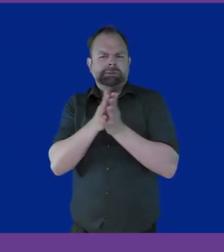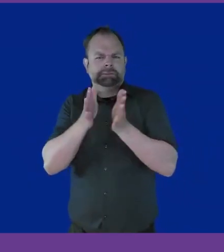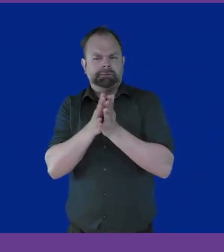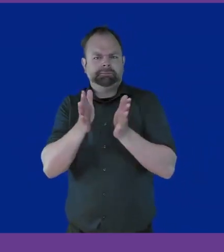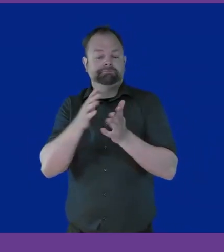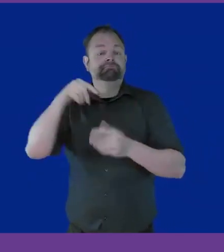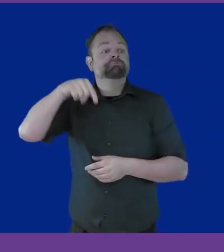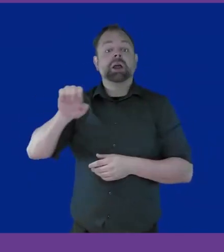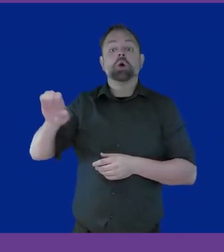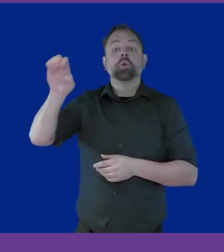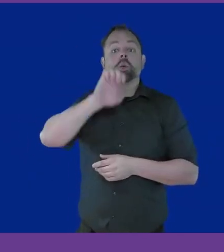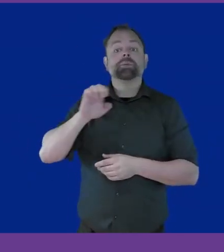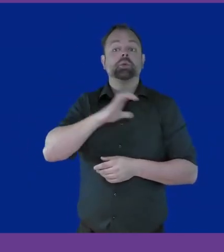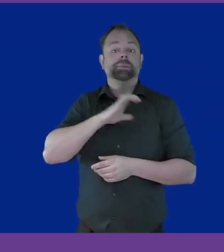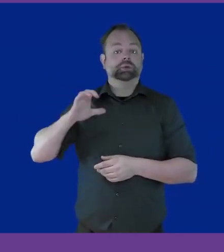half, and